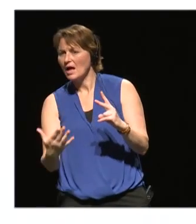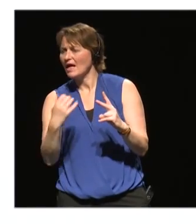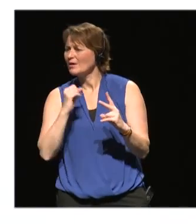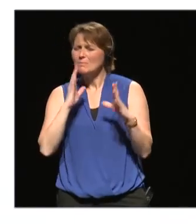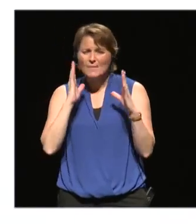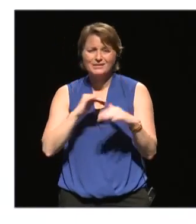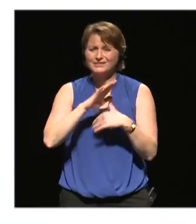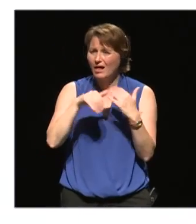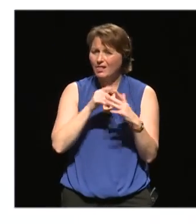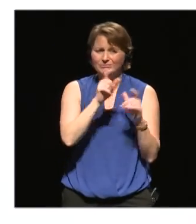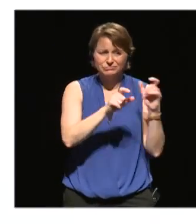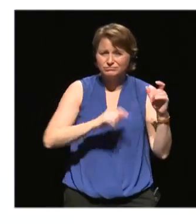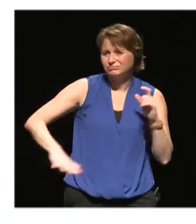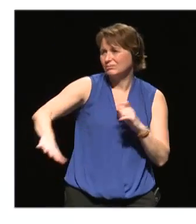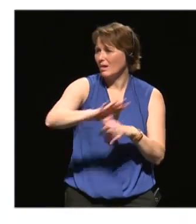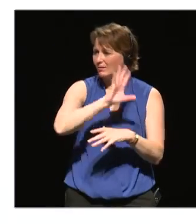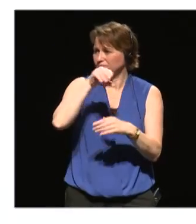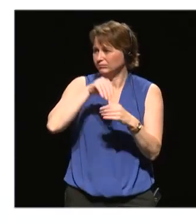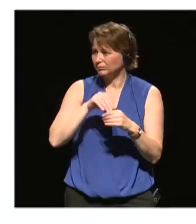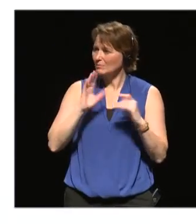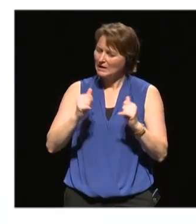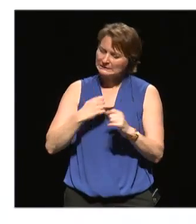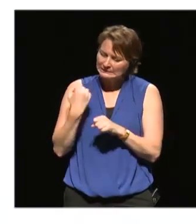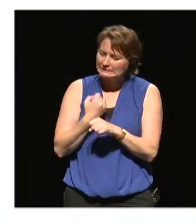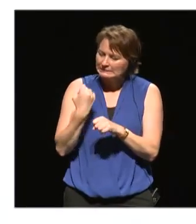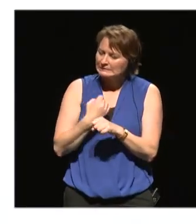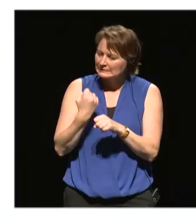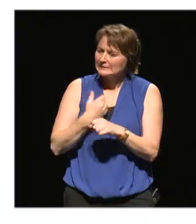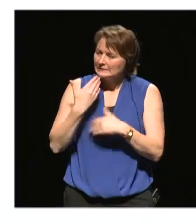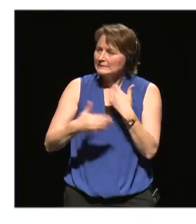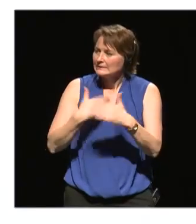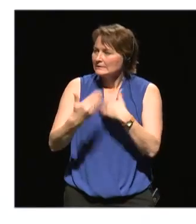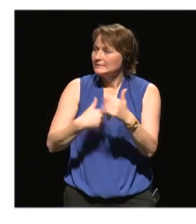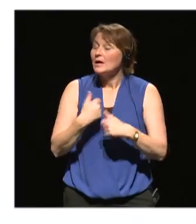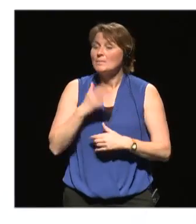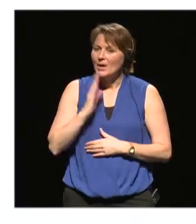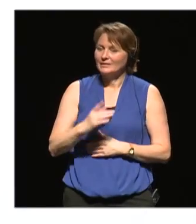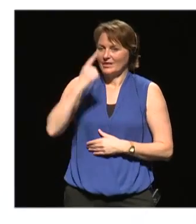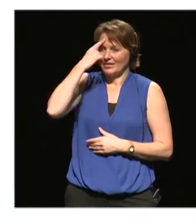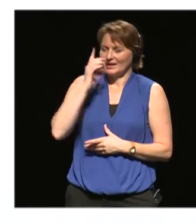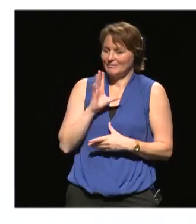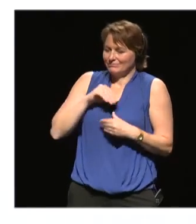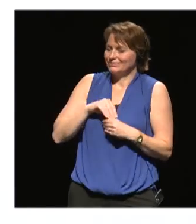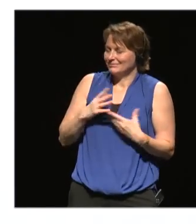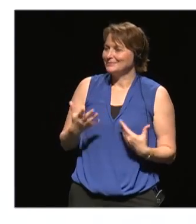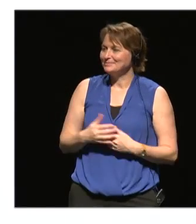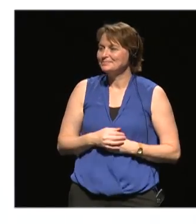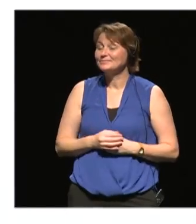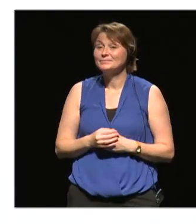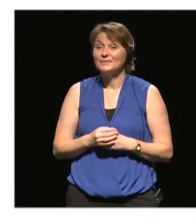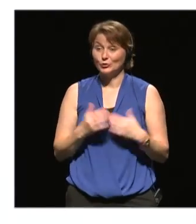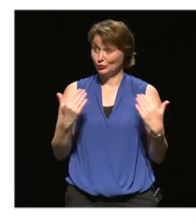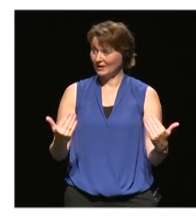all players, to continue working hard. And all of that is taken into account. There are many events